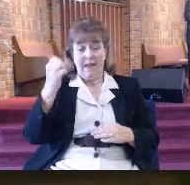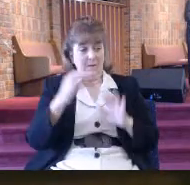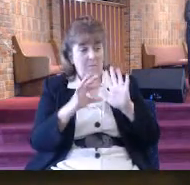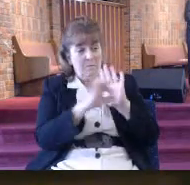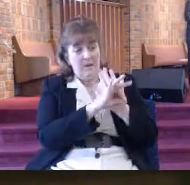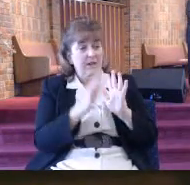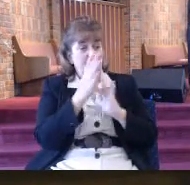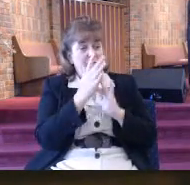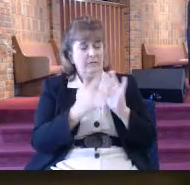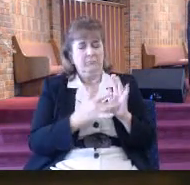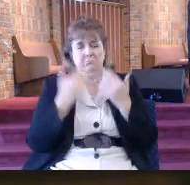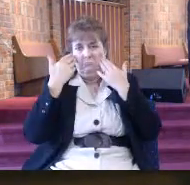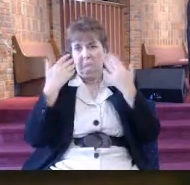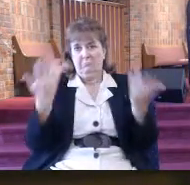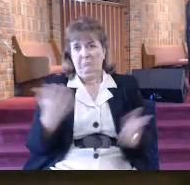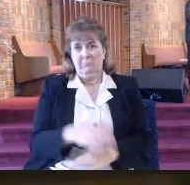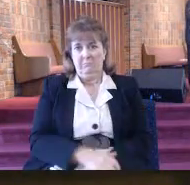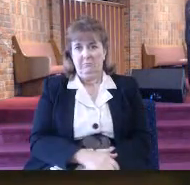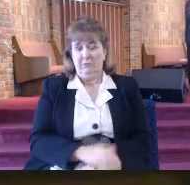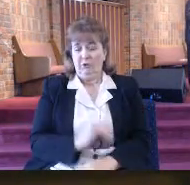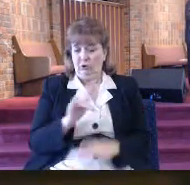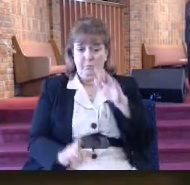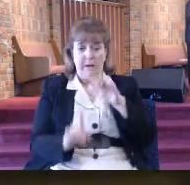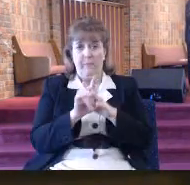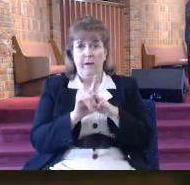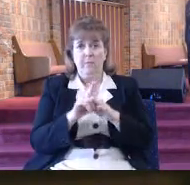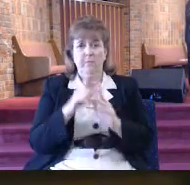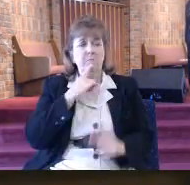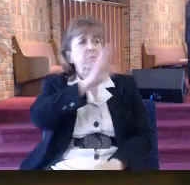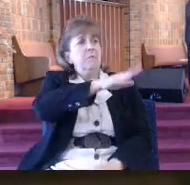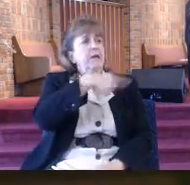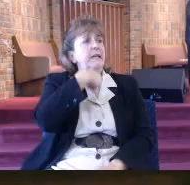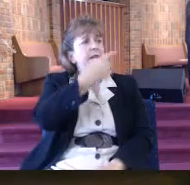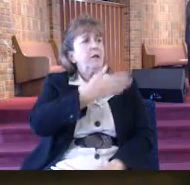interesting. Get my brother to divide the inheritance.